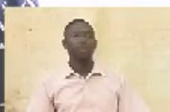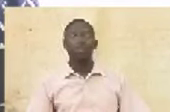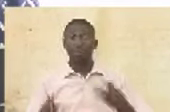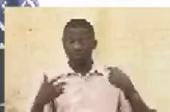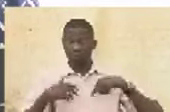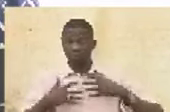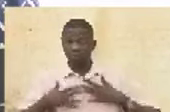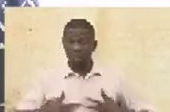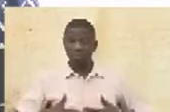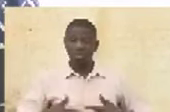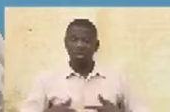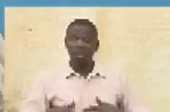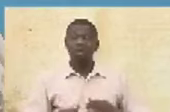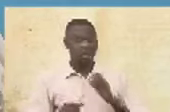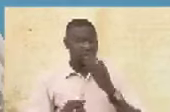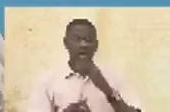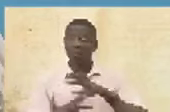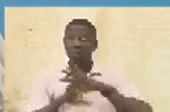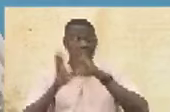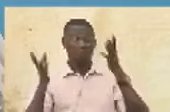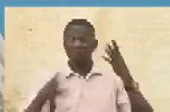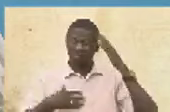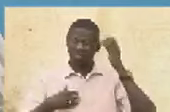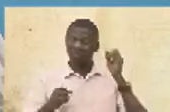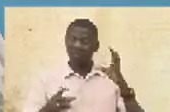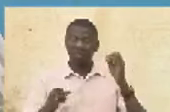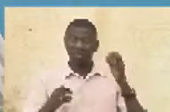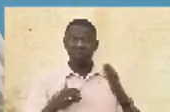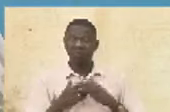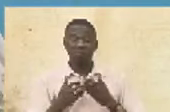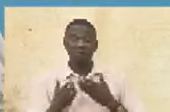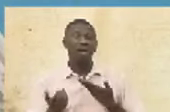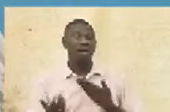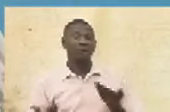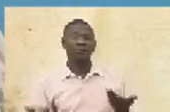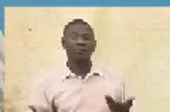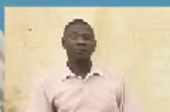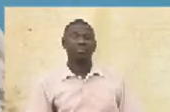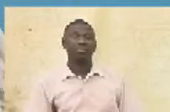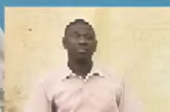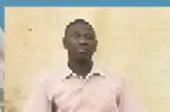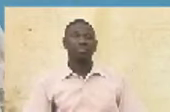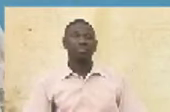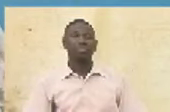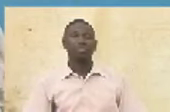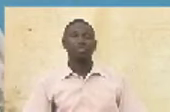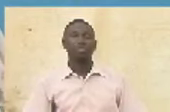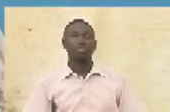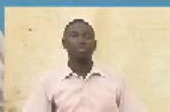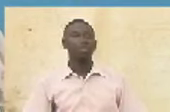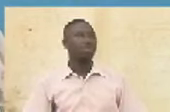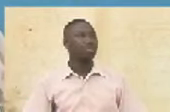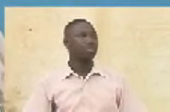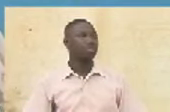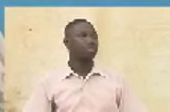my body, I can say I have all sorts of sickness in my body.